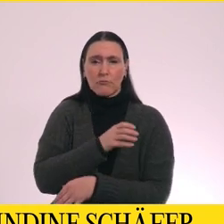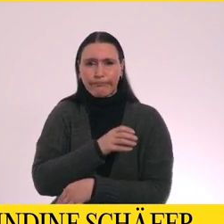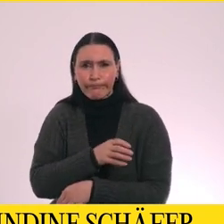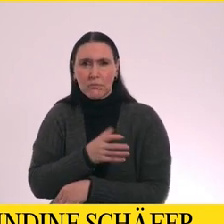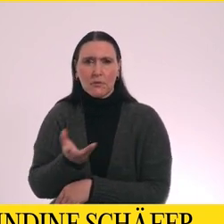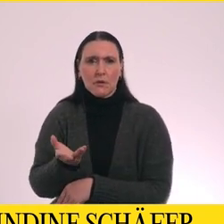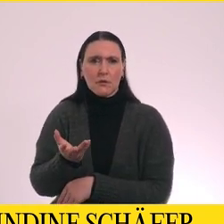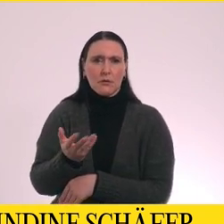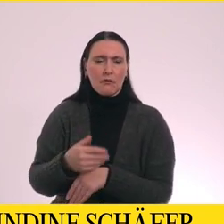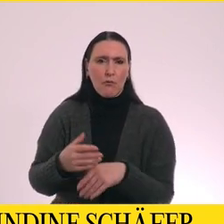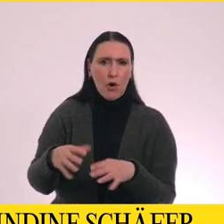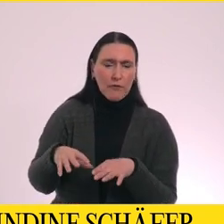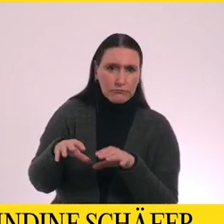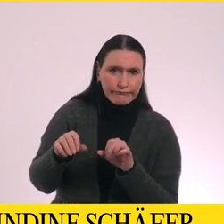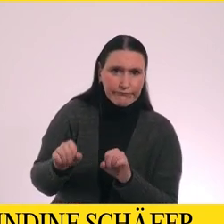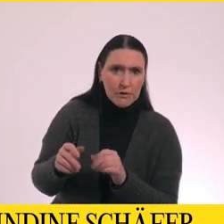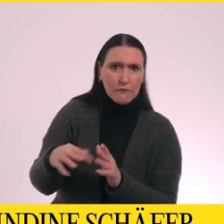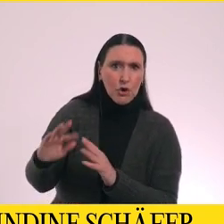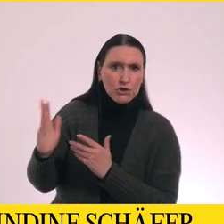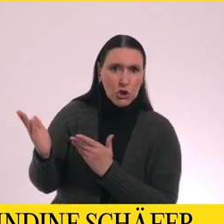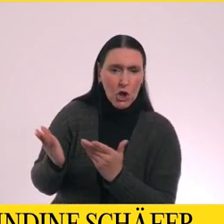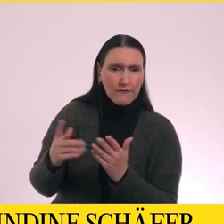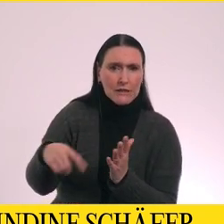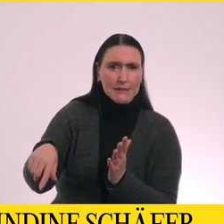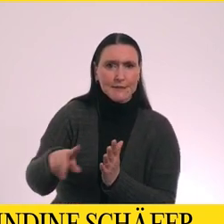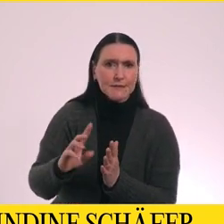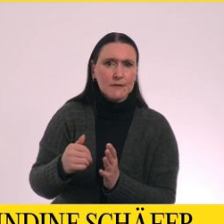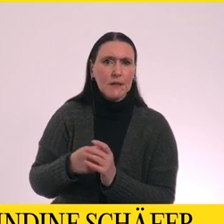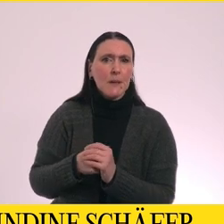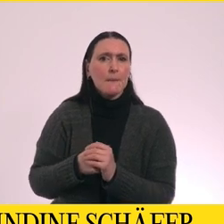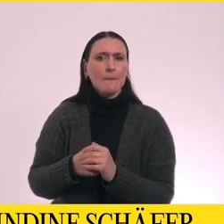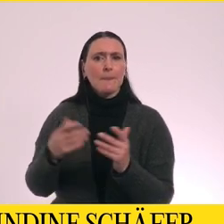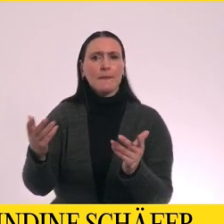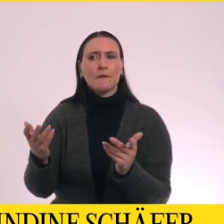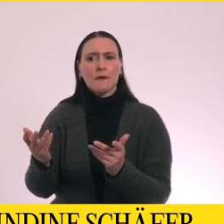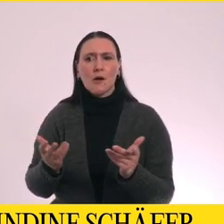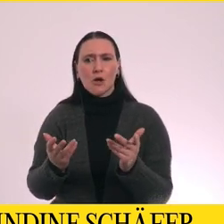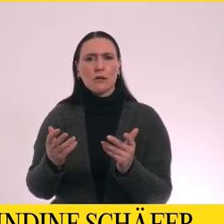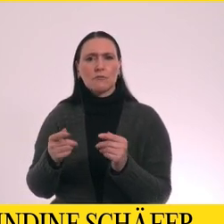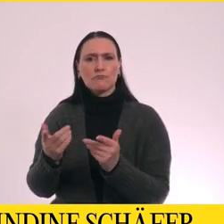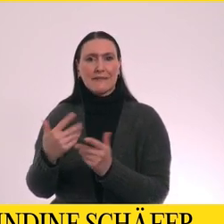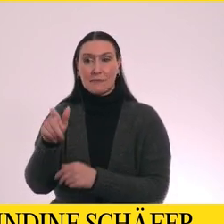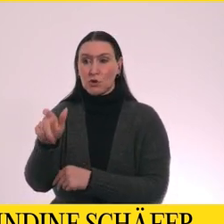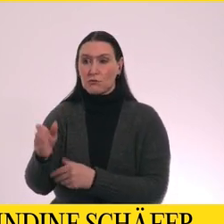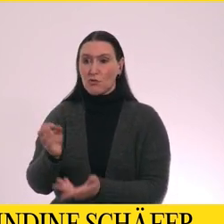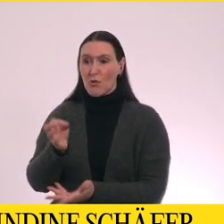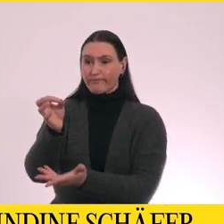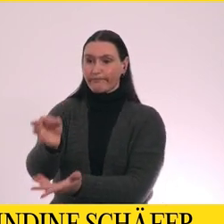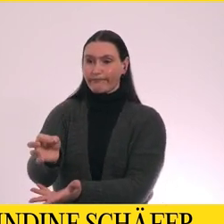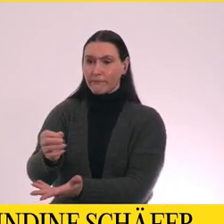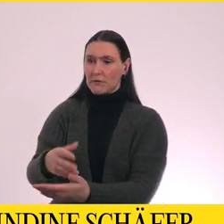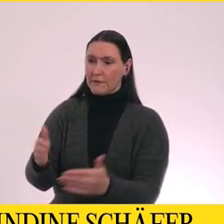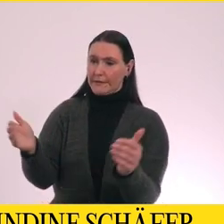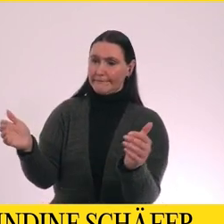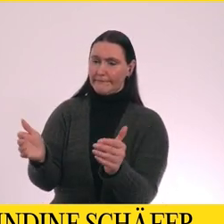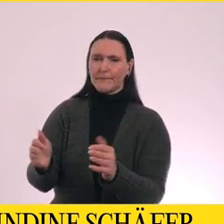assessment and of services and of public funds, but as an extremely